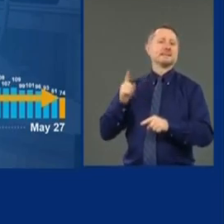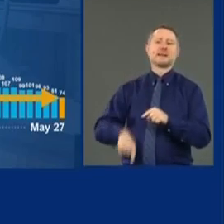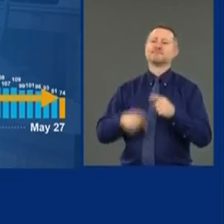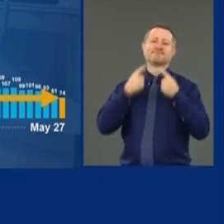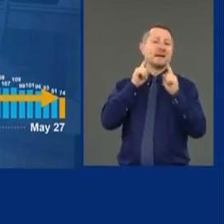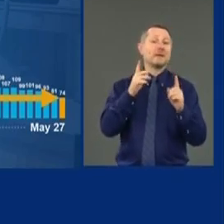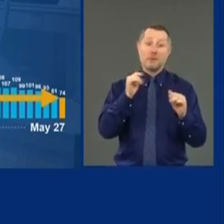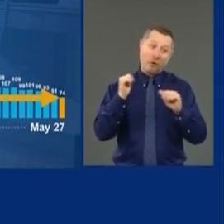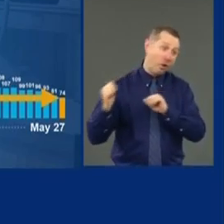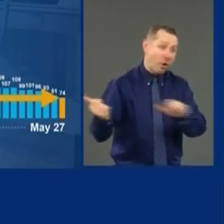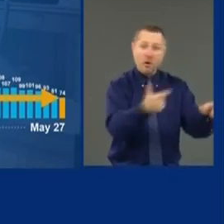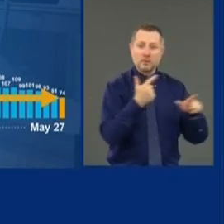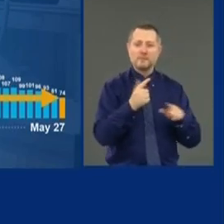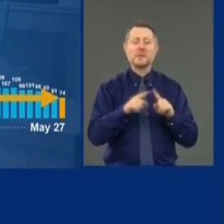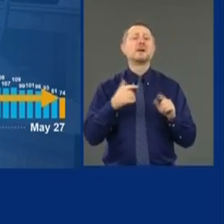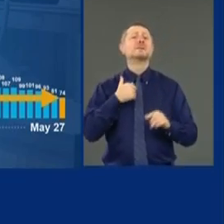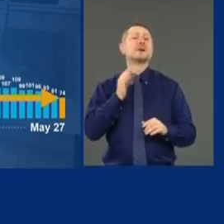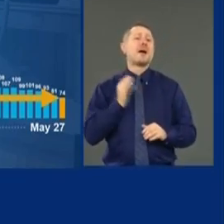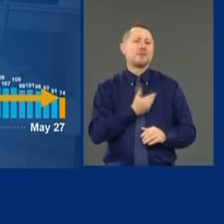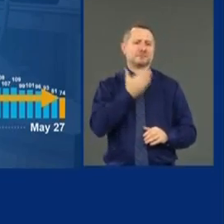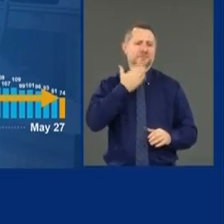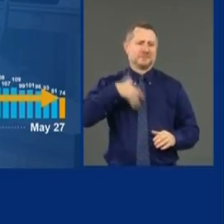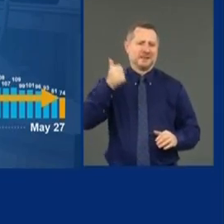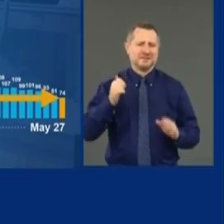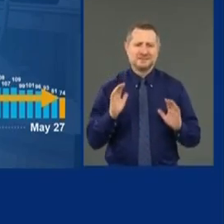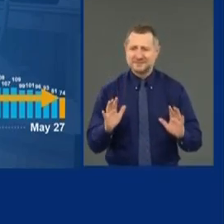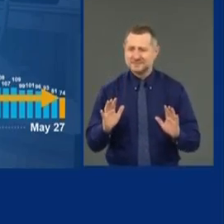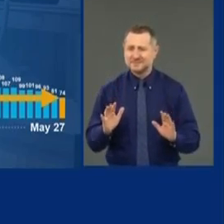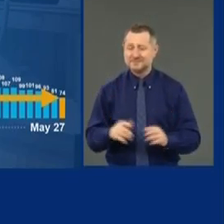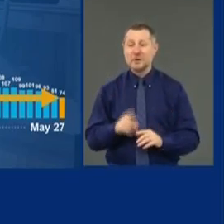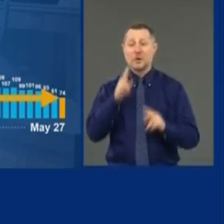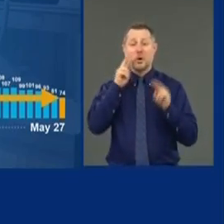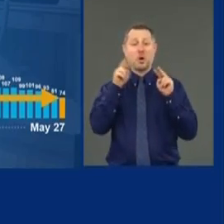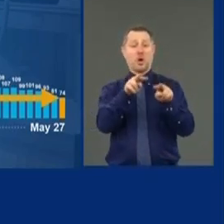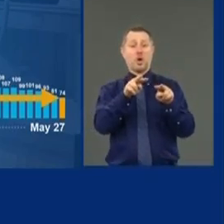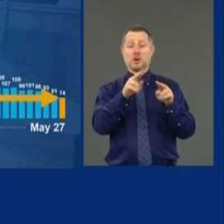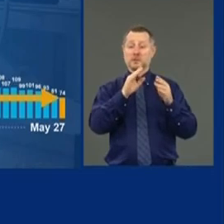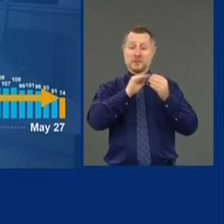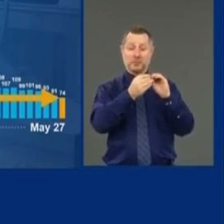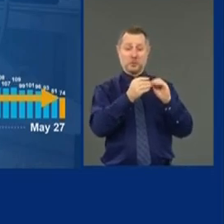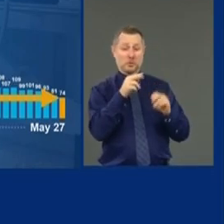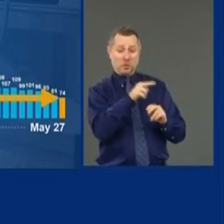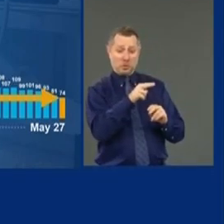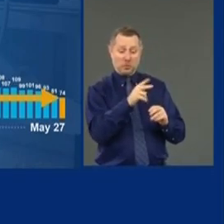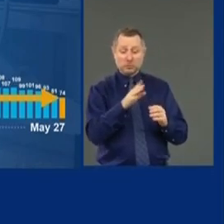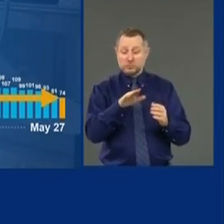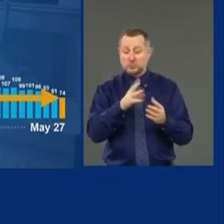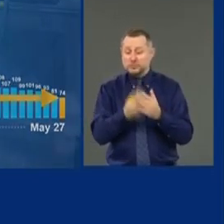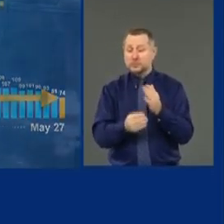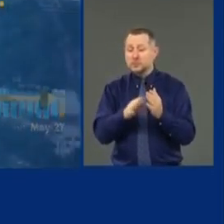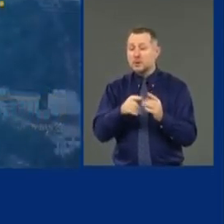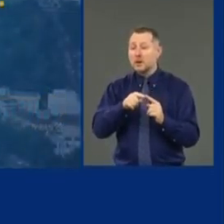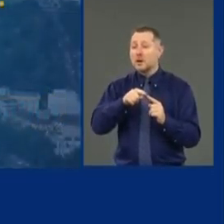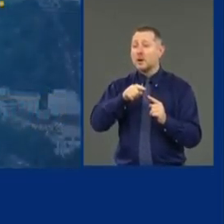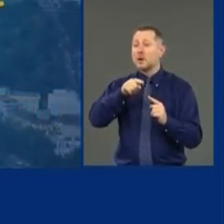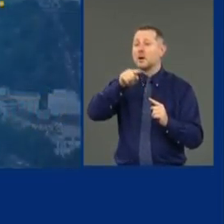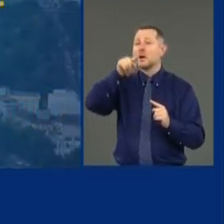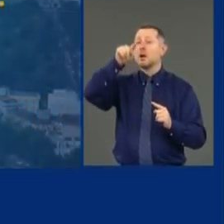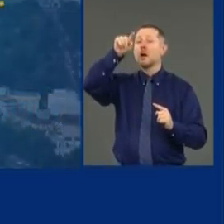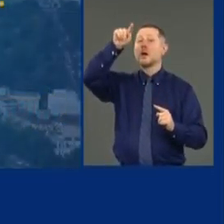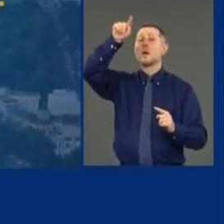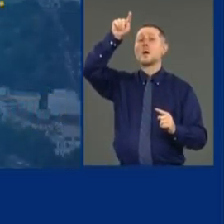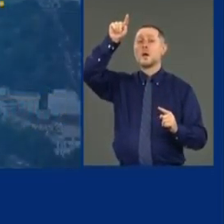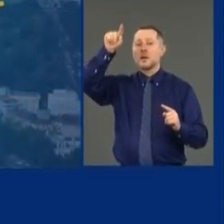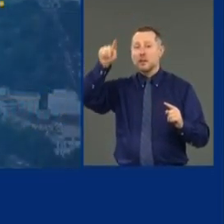what we're doing. And you see, again, the number of lives lost and how that number is coming down, so that is all